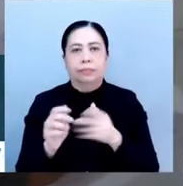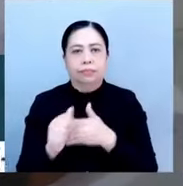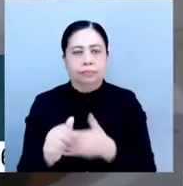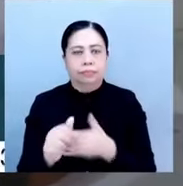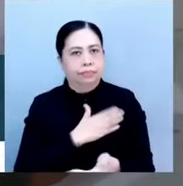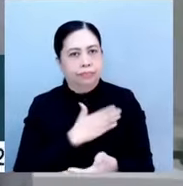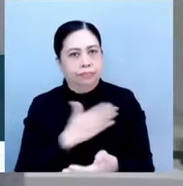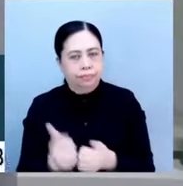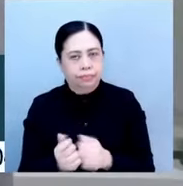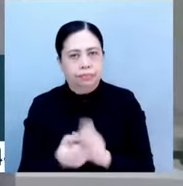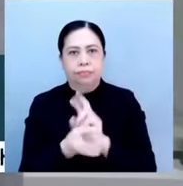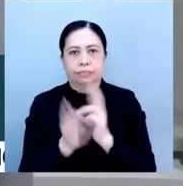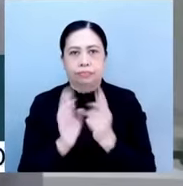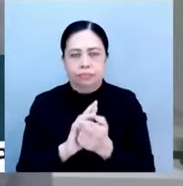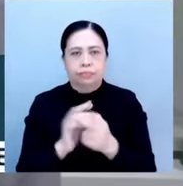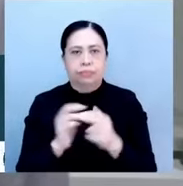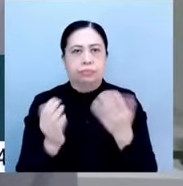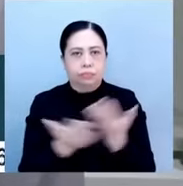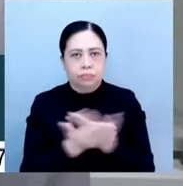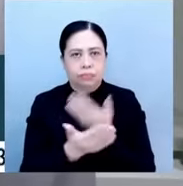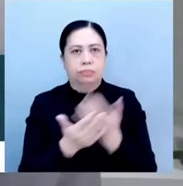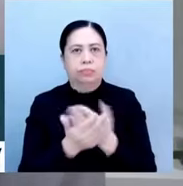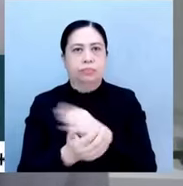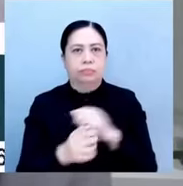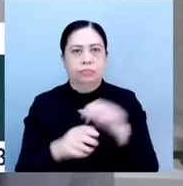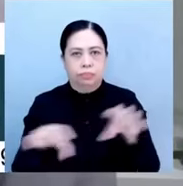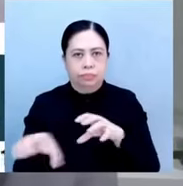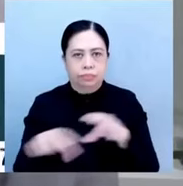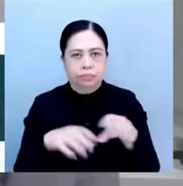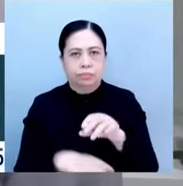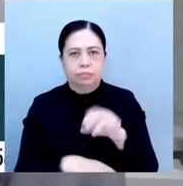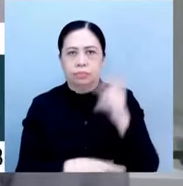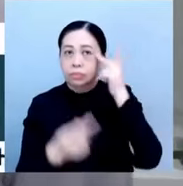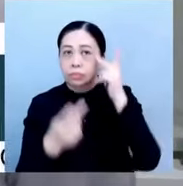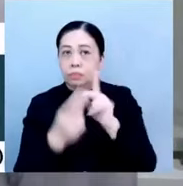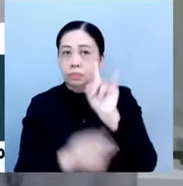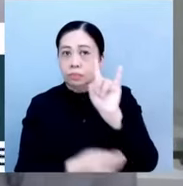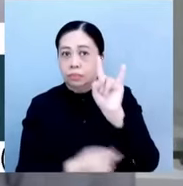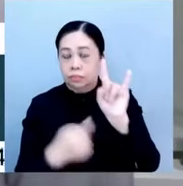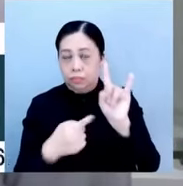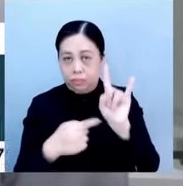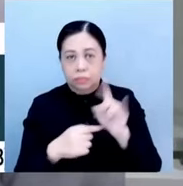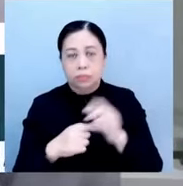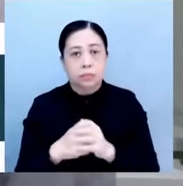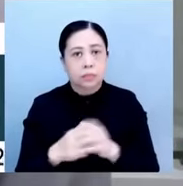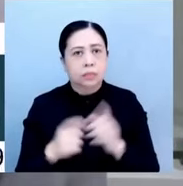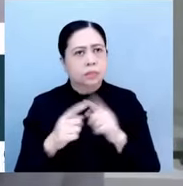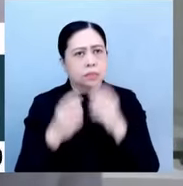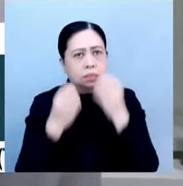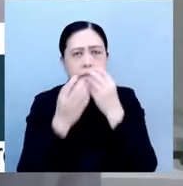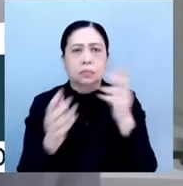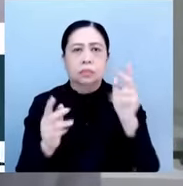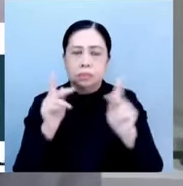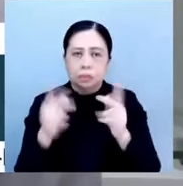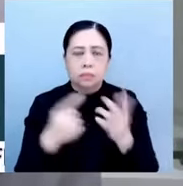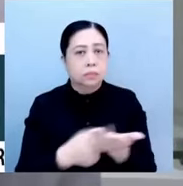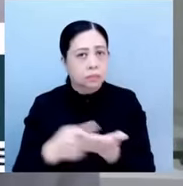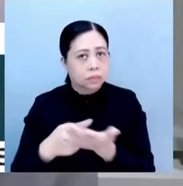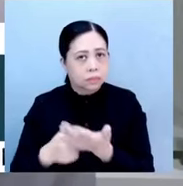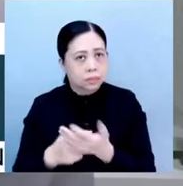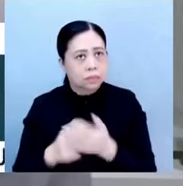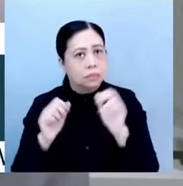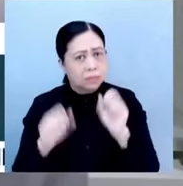Modernization, and Action. The purpose ho nitong advertisement na napanood ho ninyo is to bring into public discussion, pwede na ba